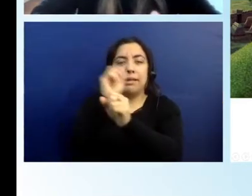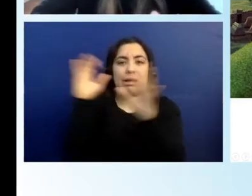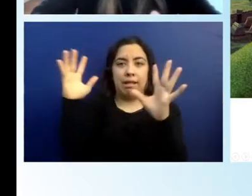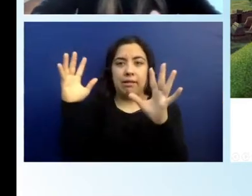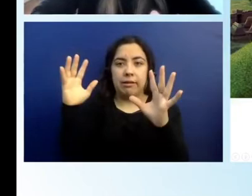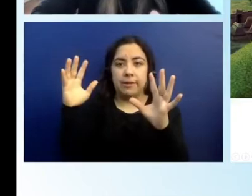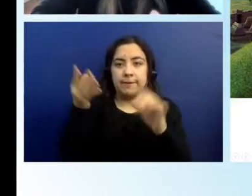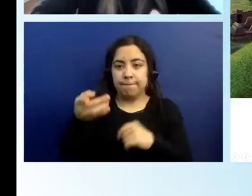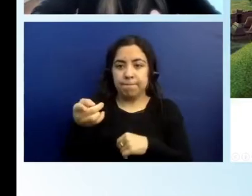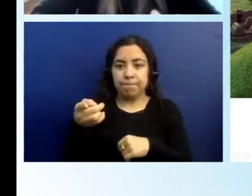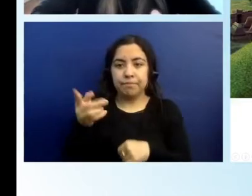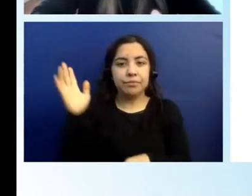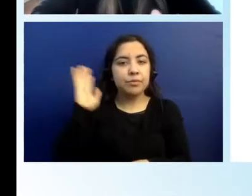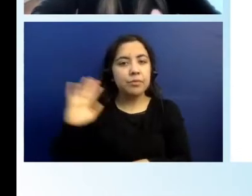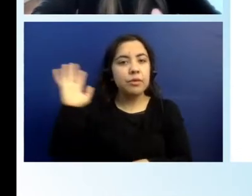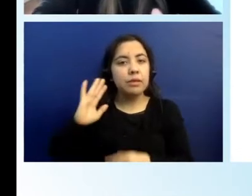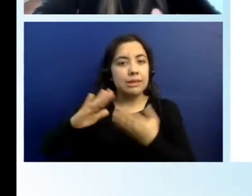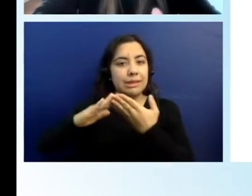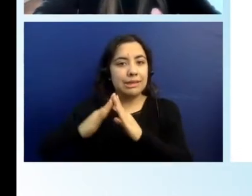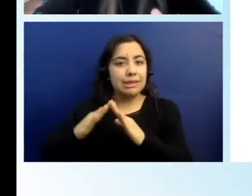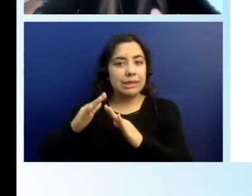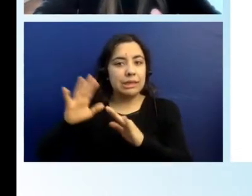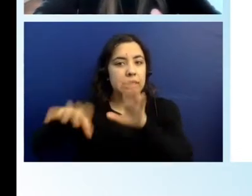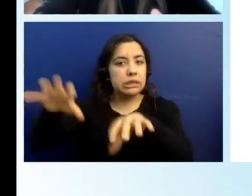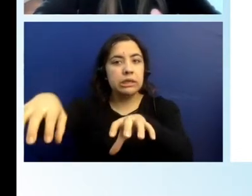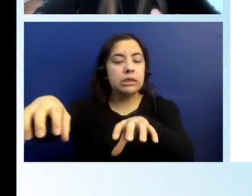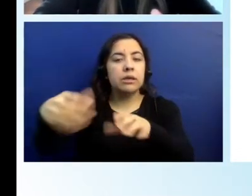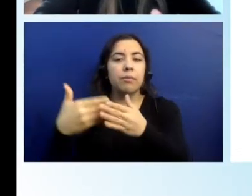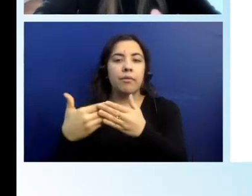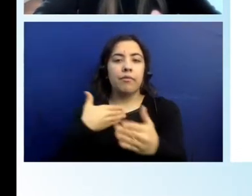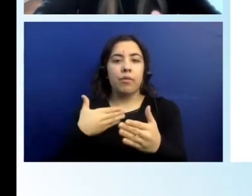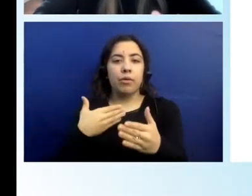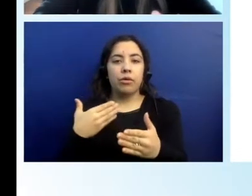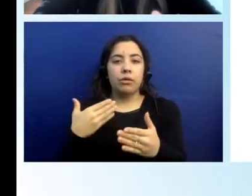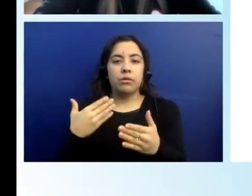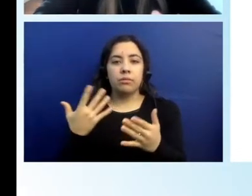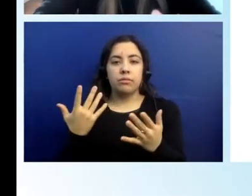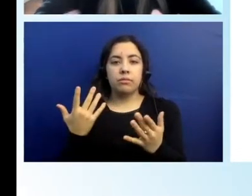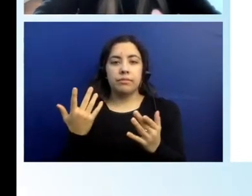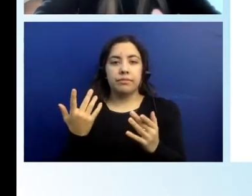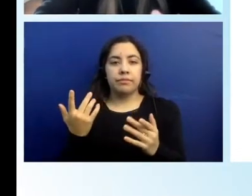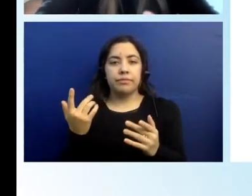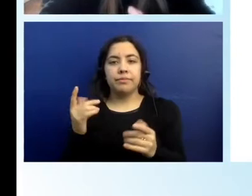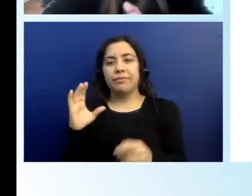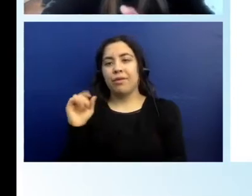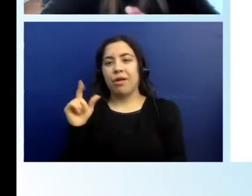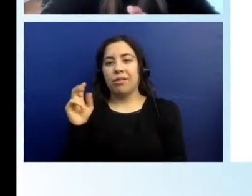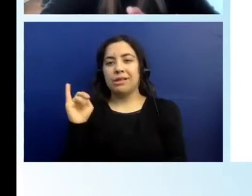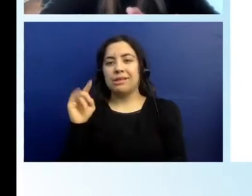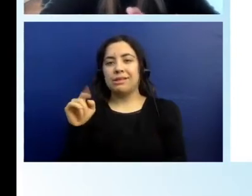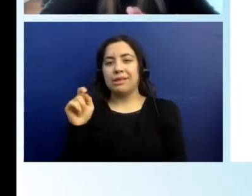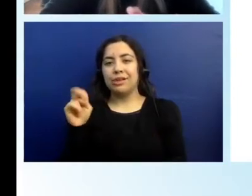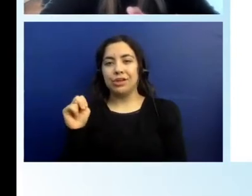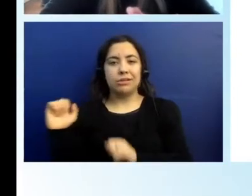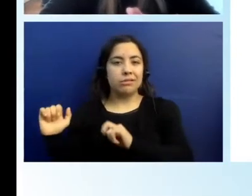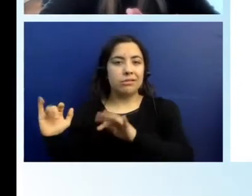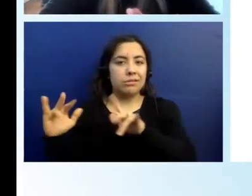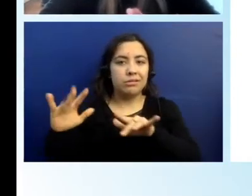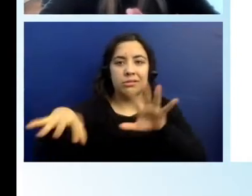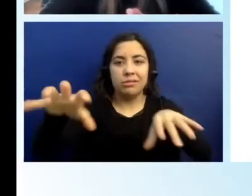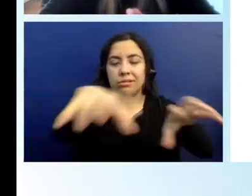and prior to colonization. I thought it was important to highlight this. If you go there today, residually, you'll still